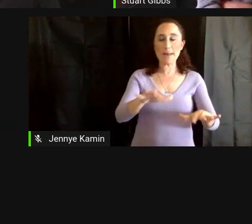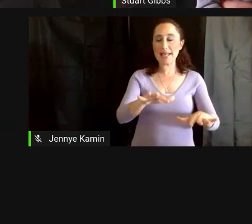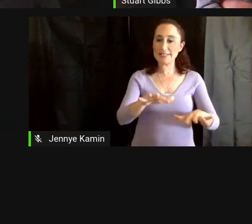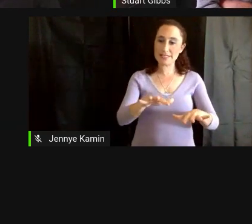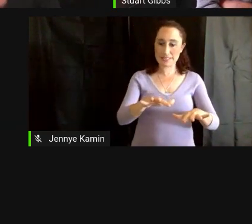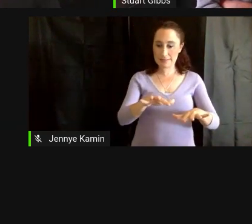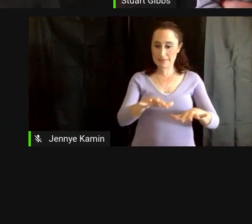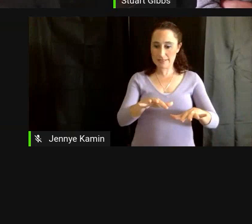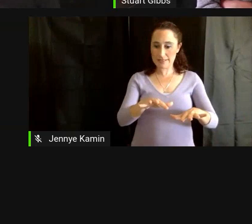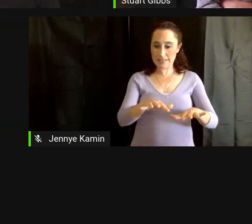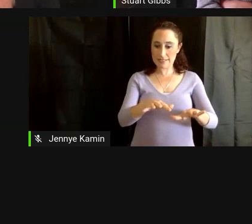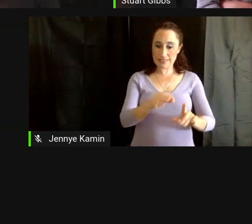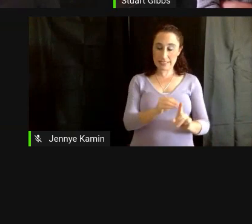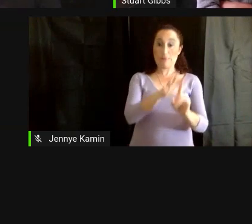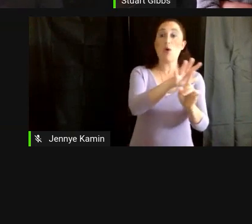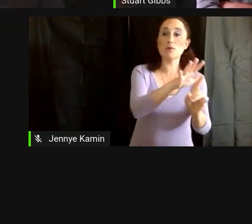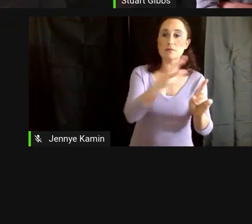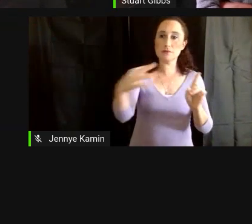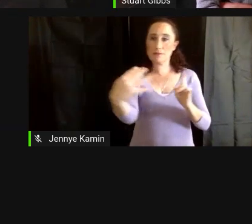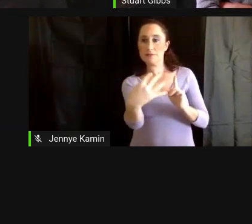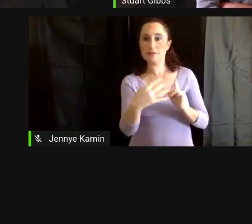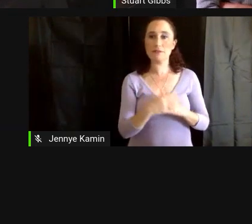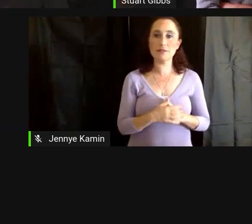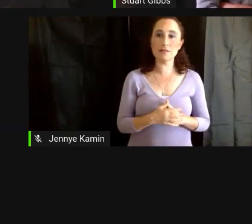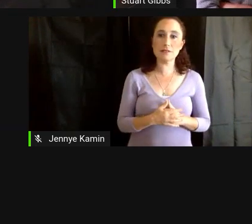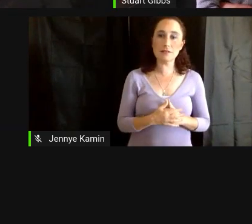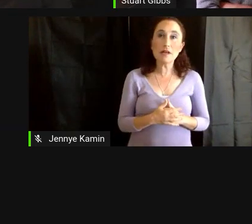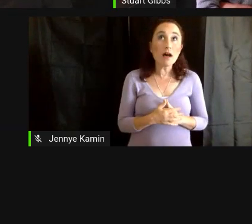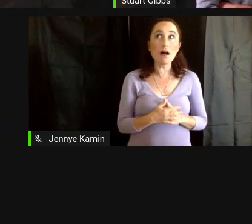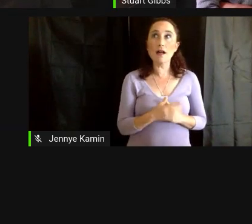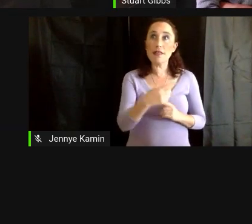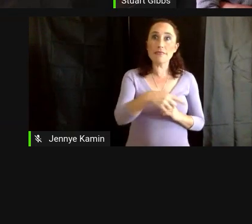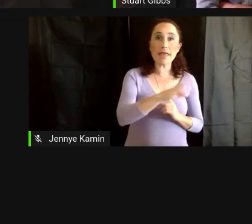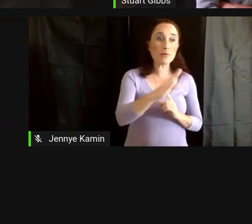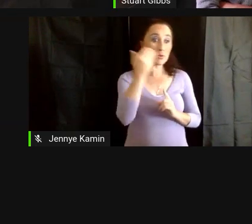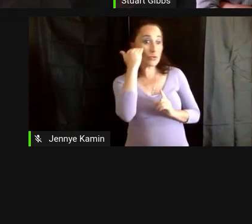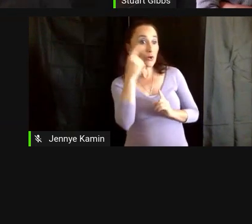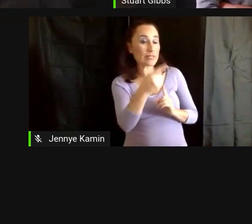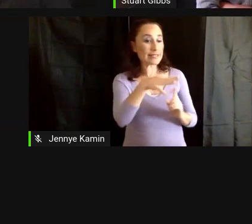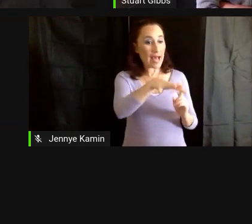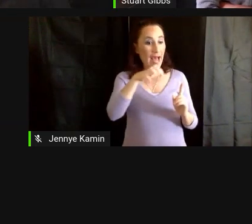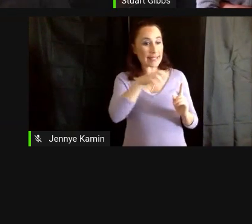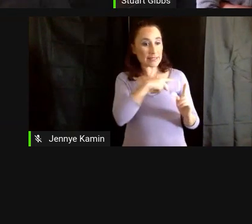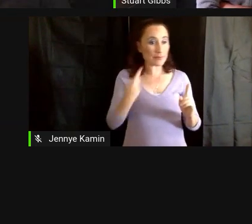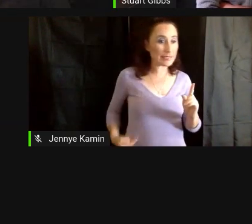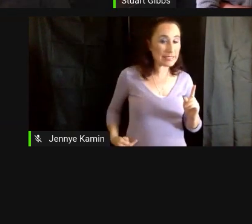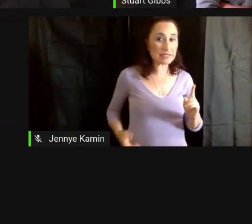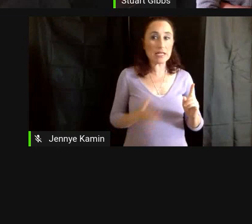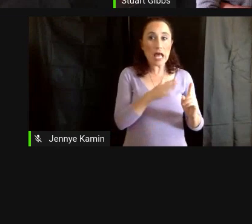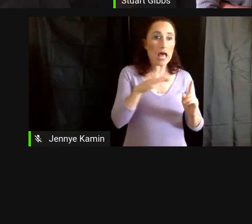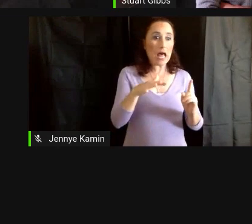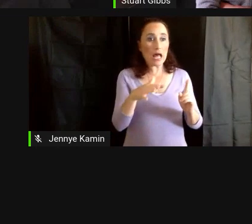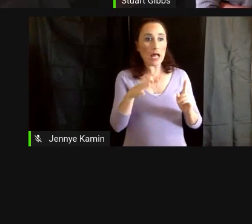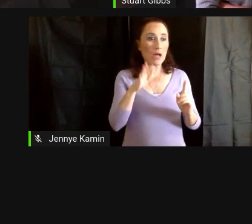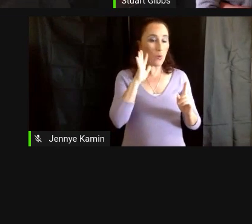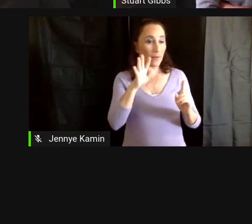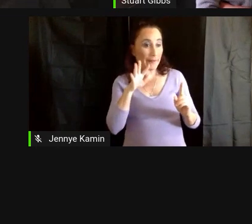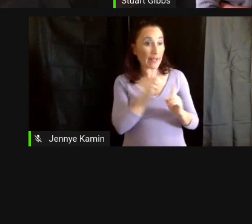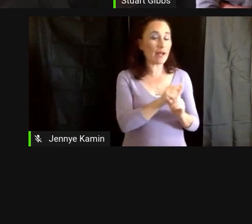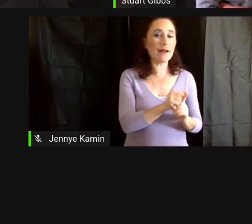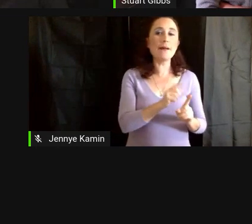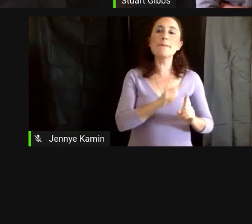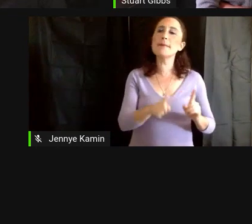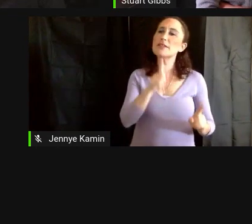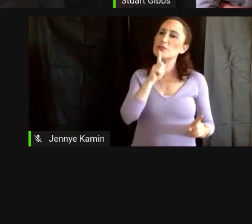out. And she's worried that she's going to get uncovered as this ice princess. And then the actual like heart